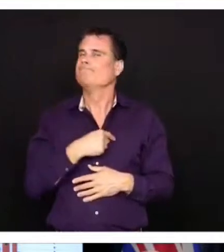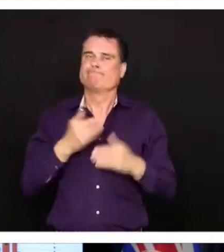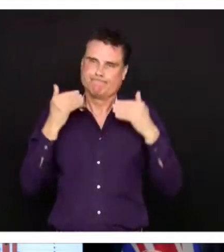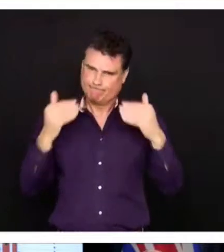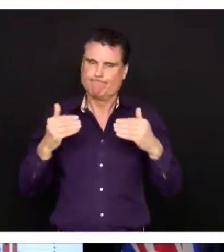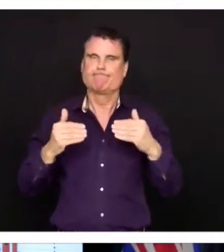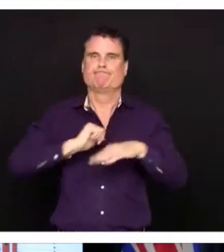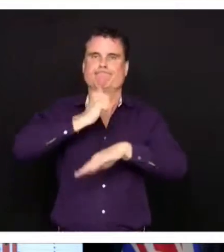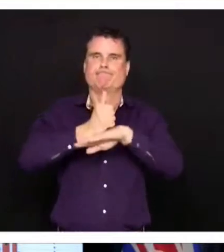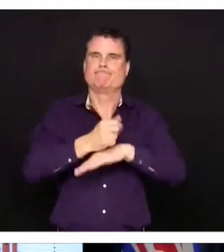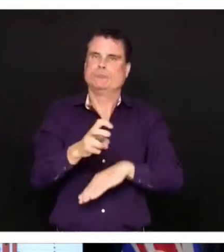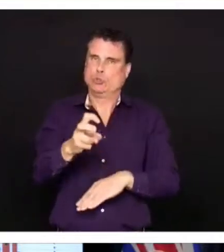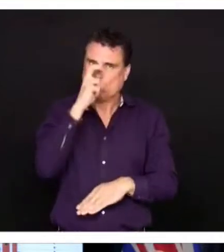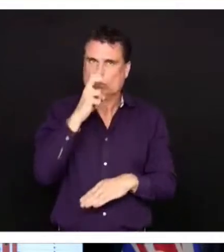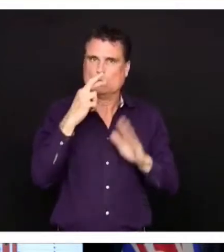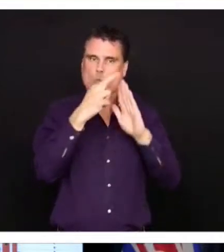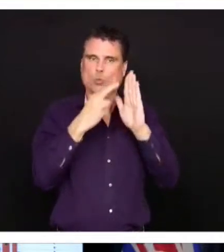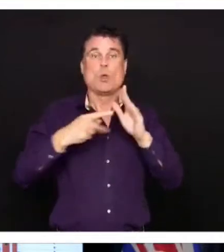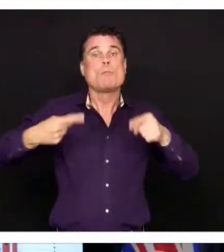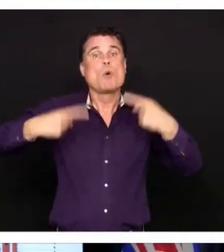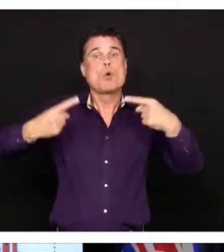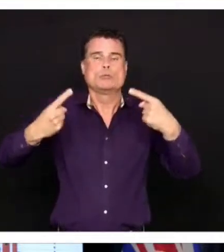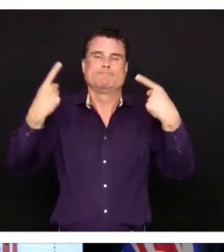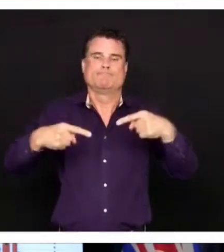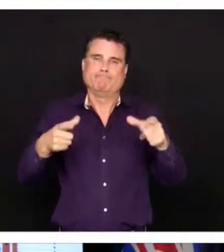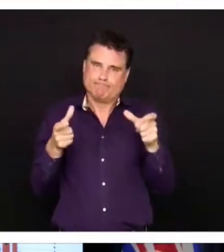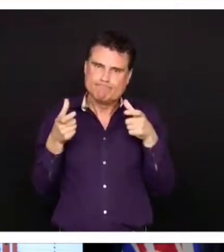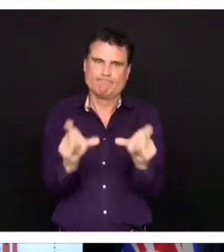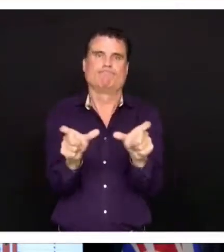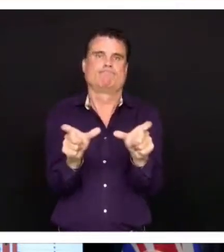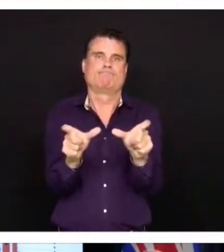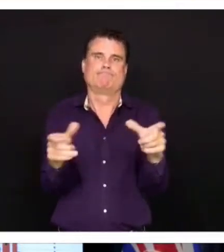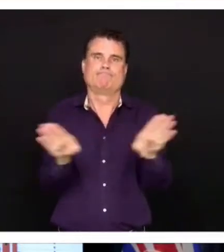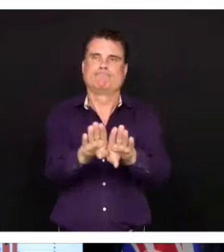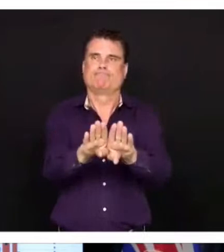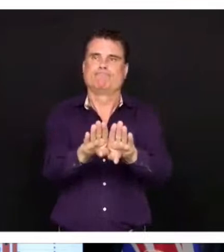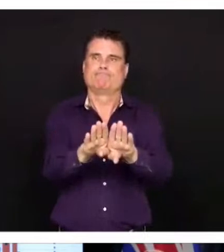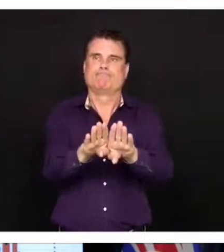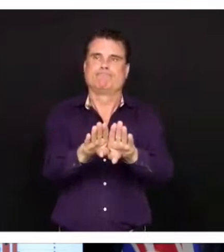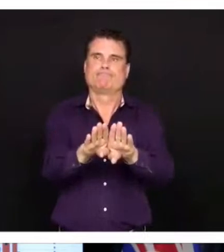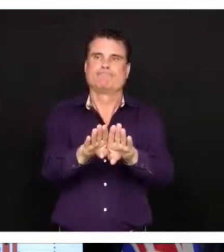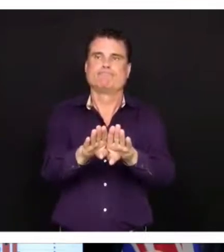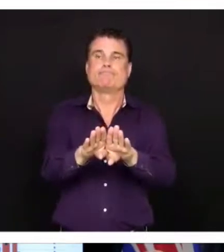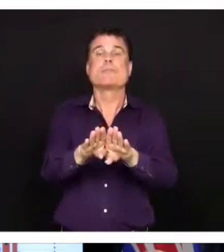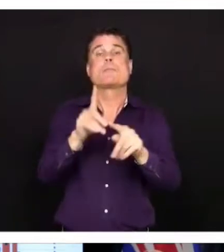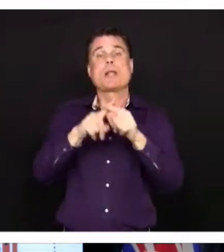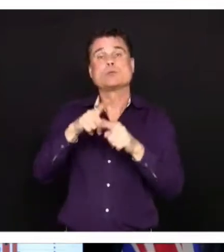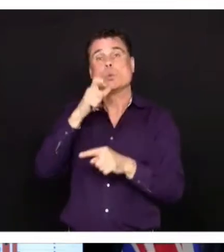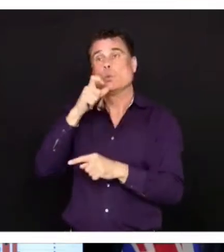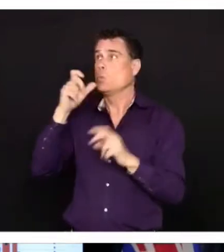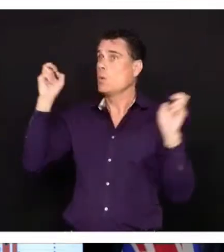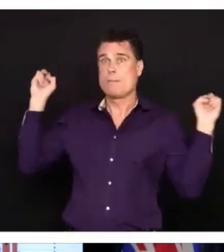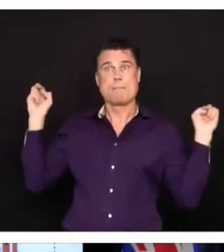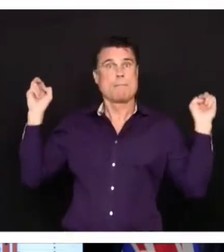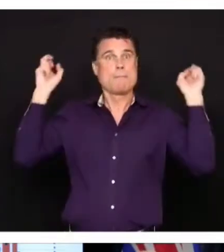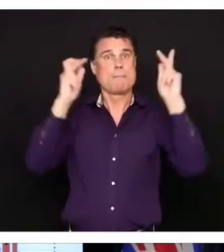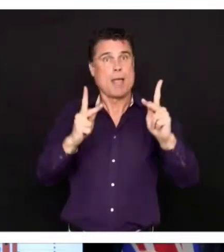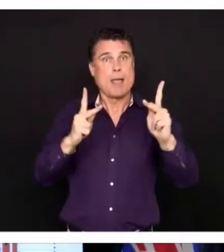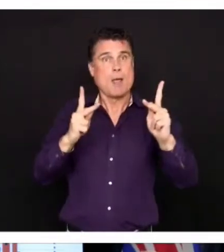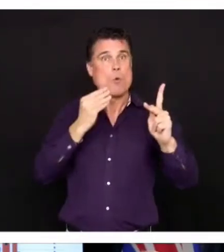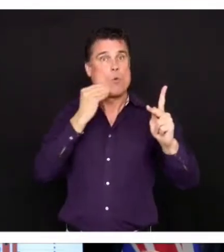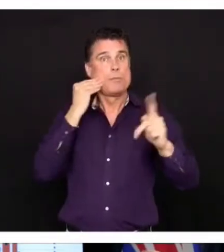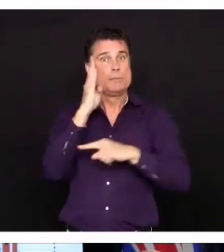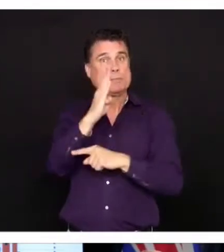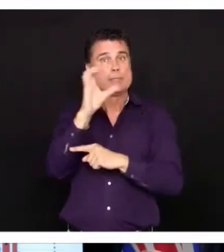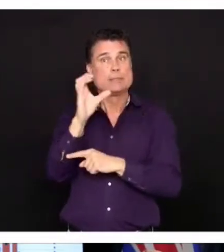our efforts to make sure we're stopping the transmission of this virus. And that means making sure they have a plan and we can support them